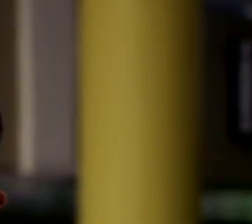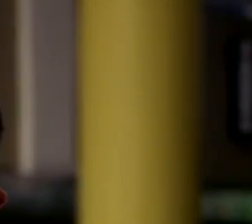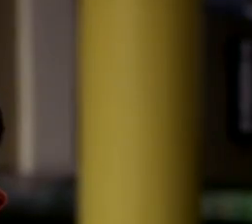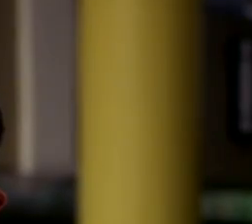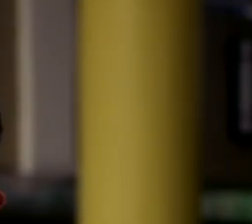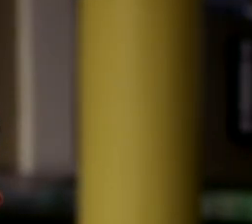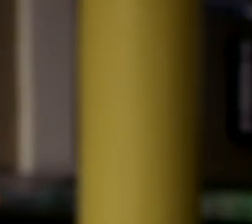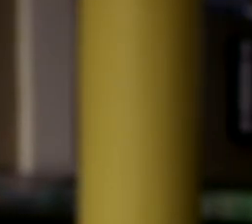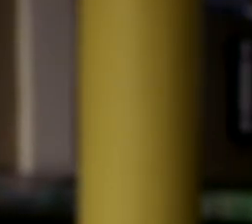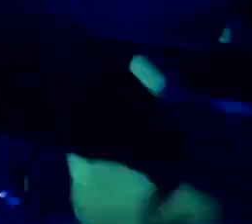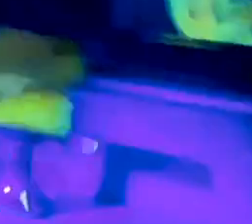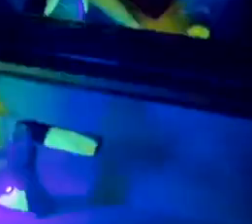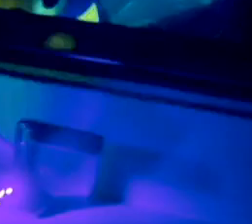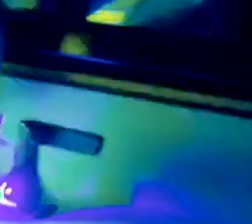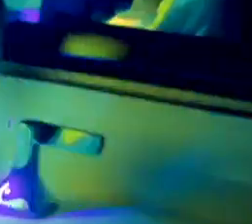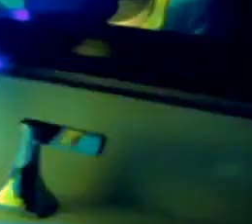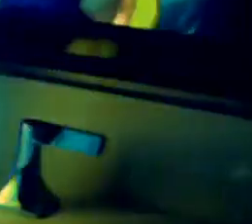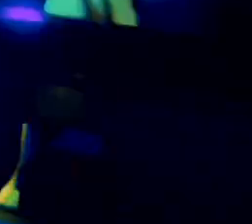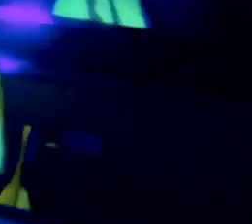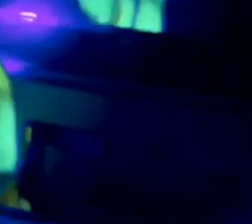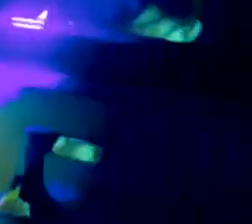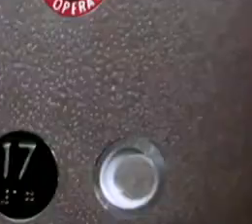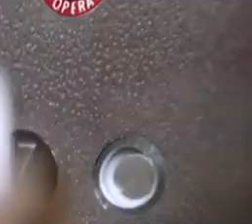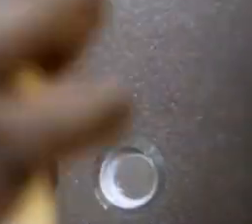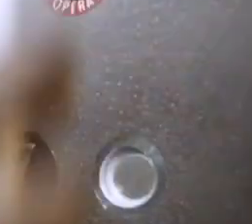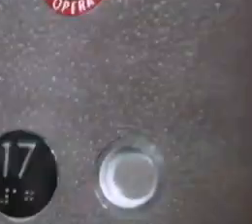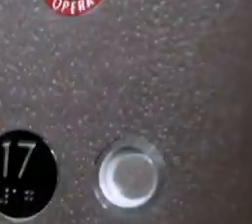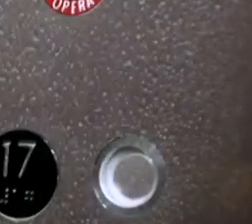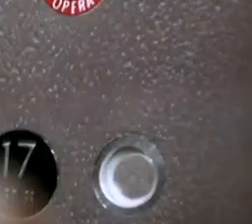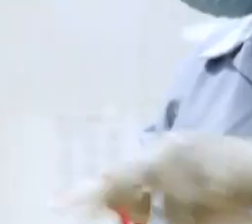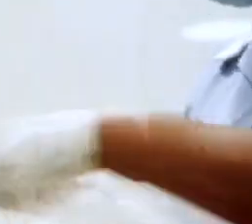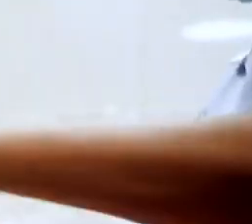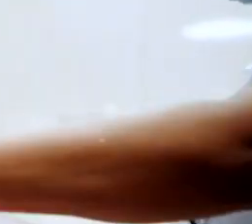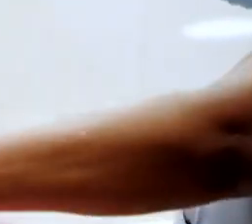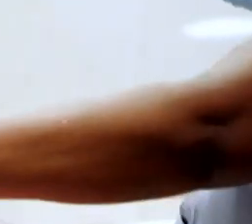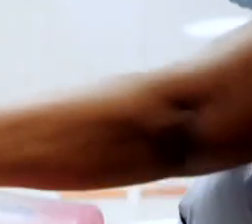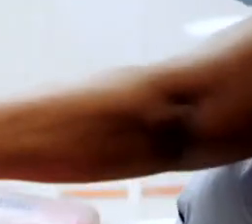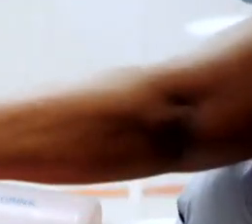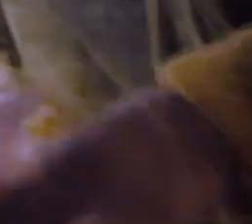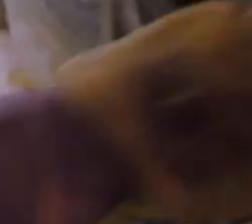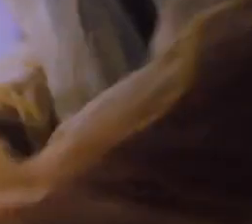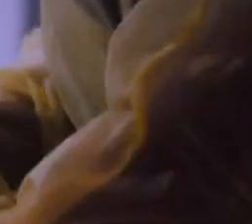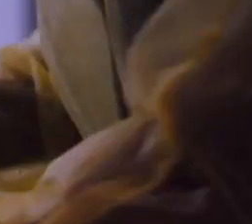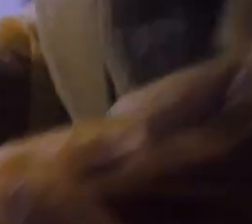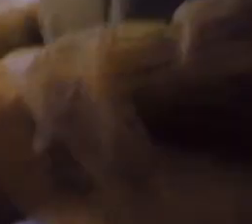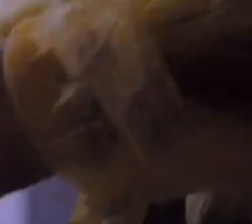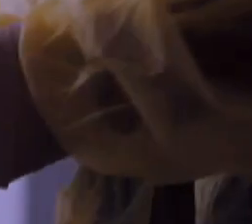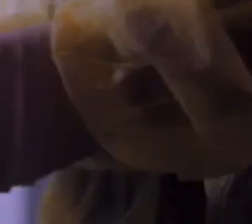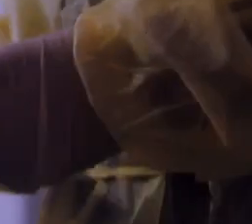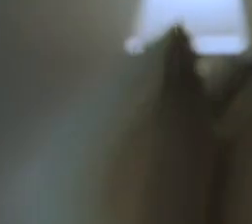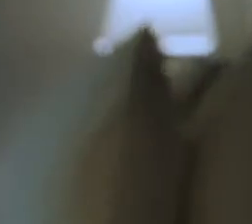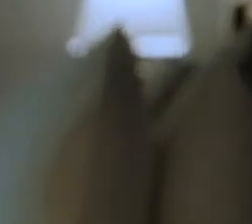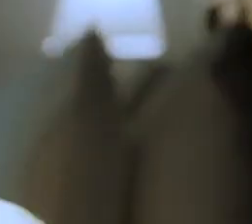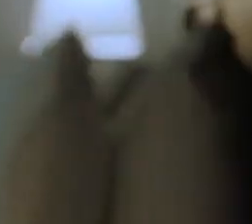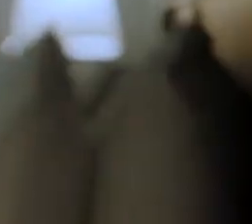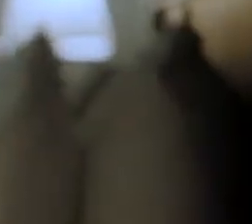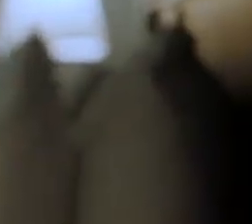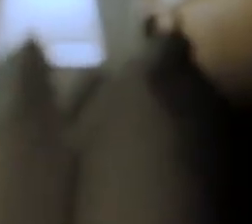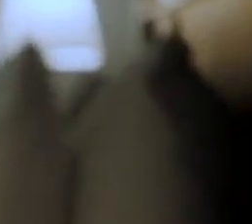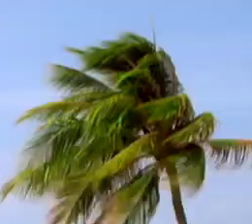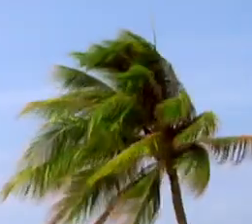they feel well protected. New standards are in place to ensure your safety. We are here to serve you